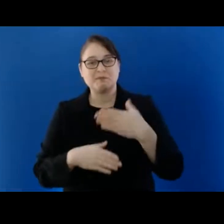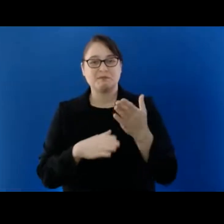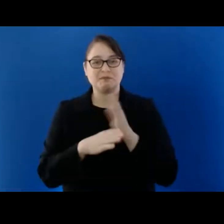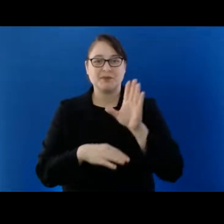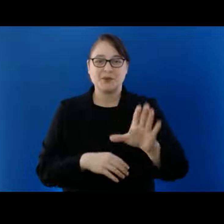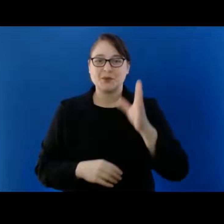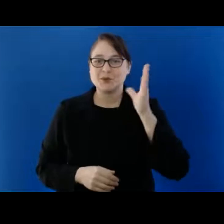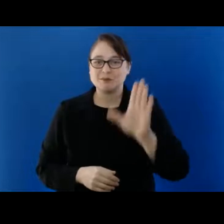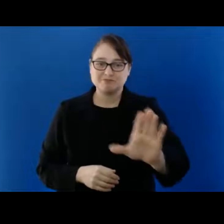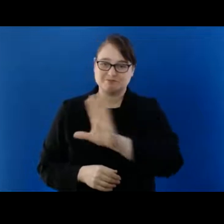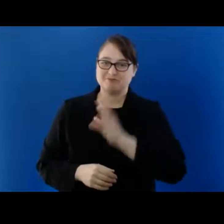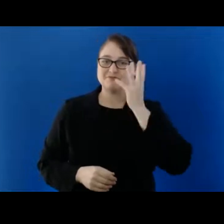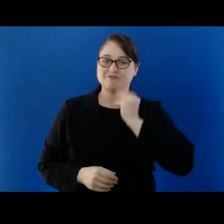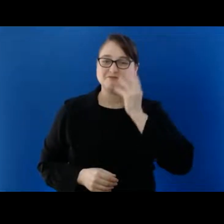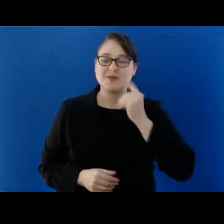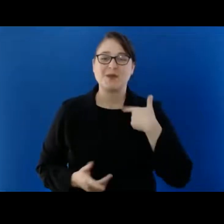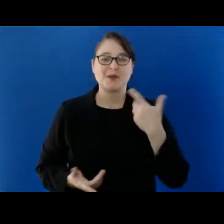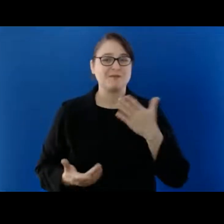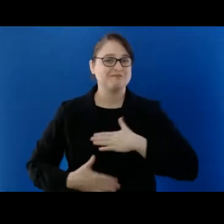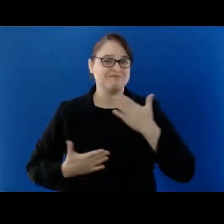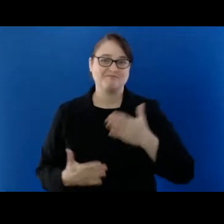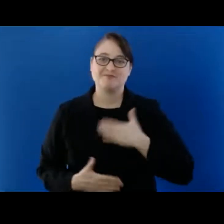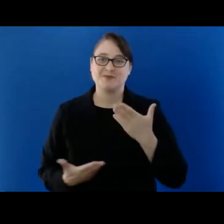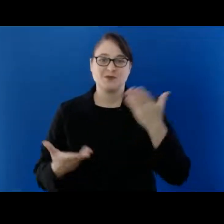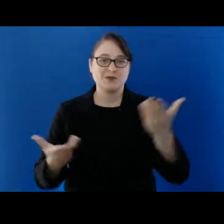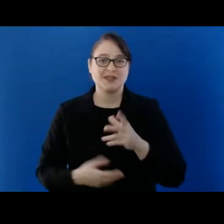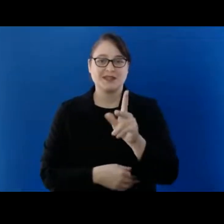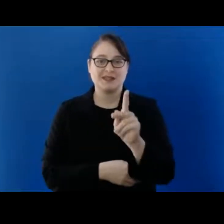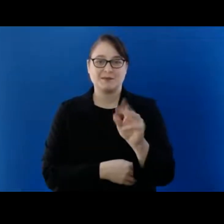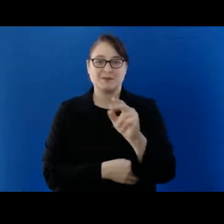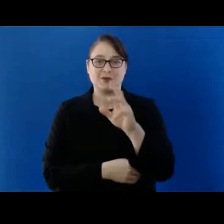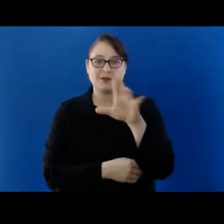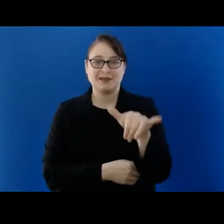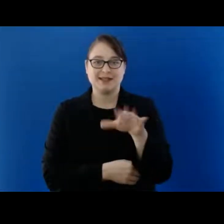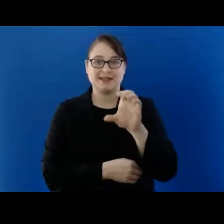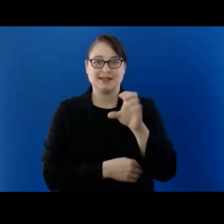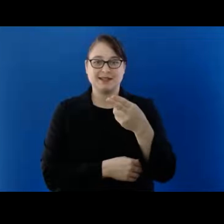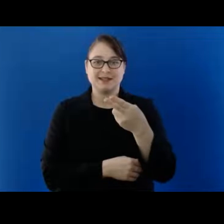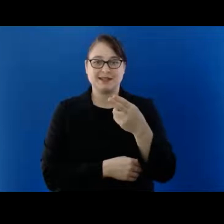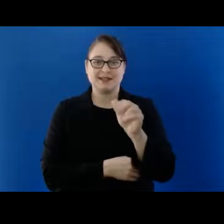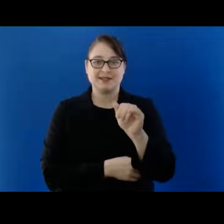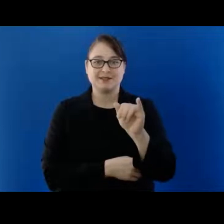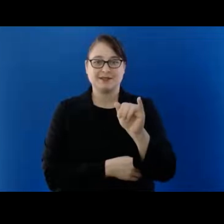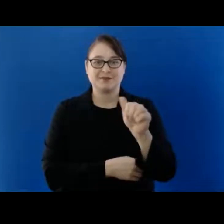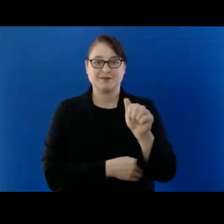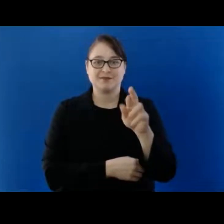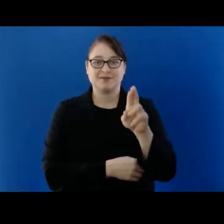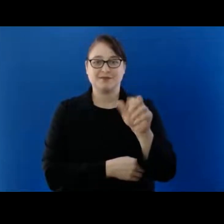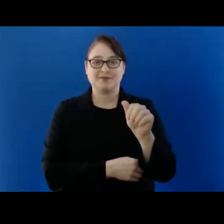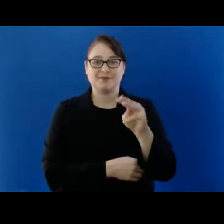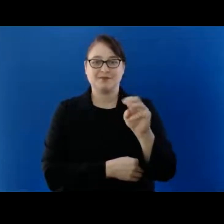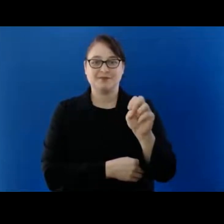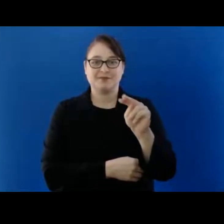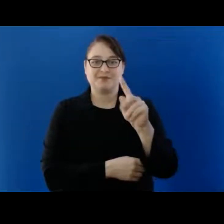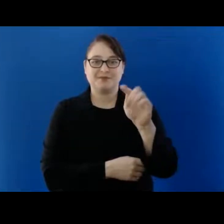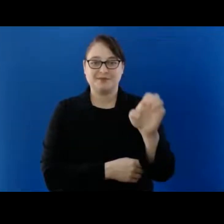very pleased to introduce Kimberly Sharamonte, the Senior Project Manager for the Vaccine Ambassador